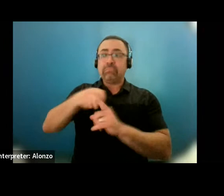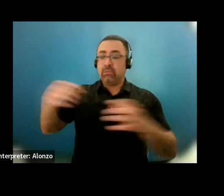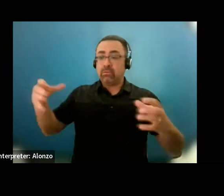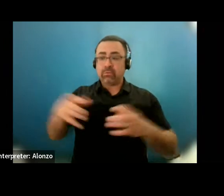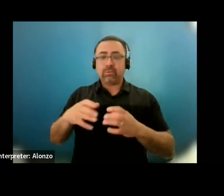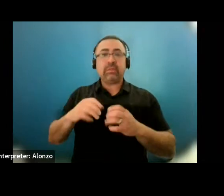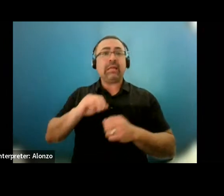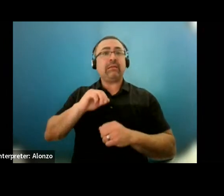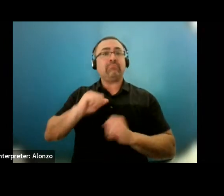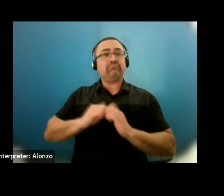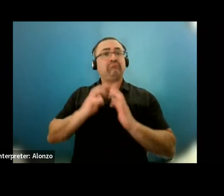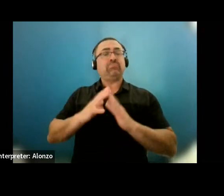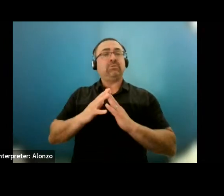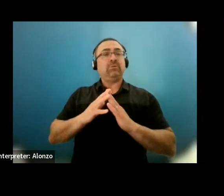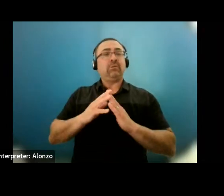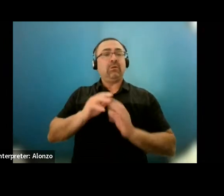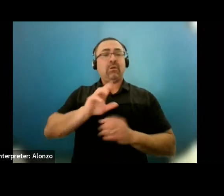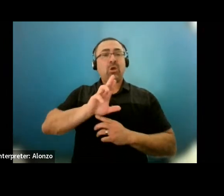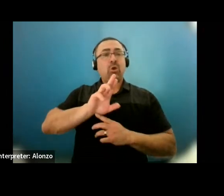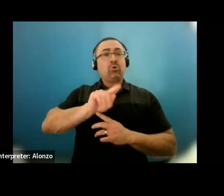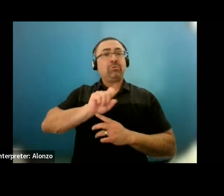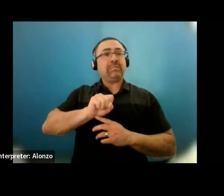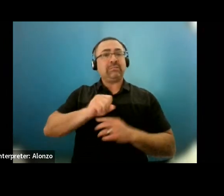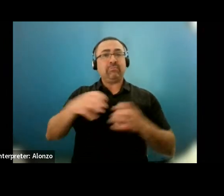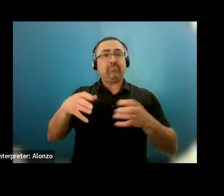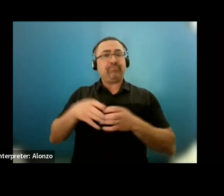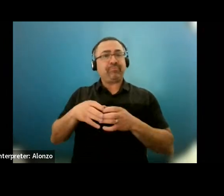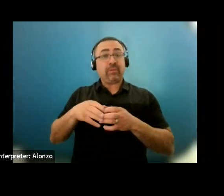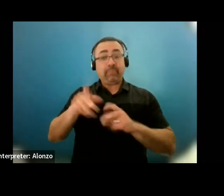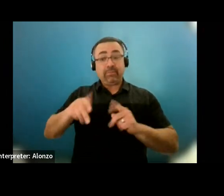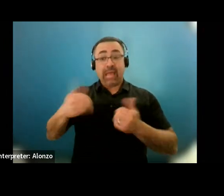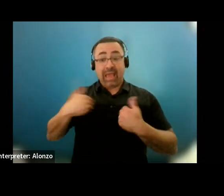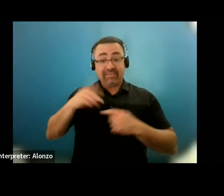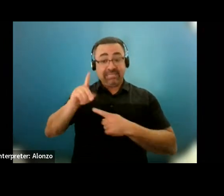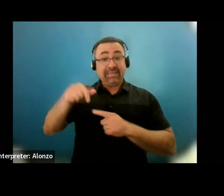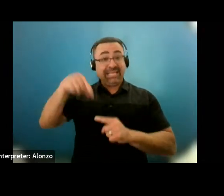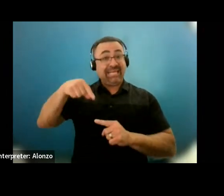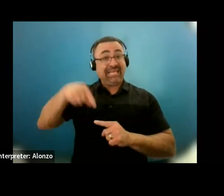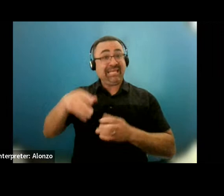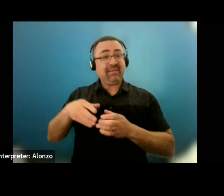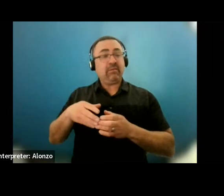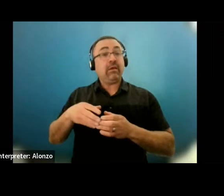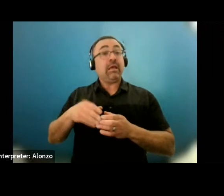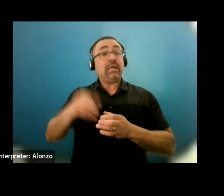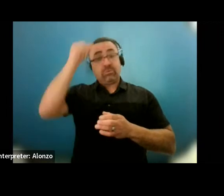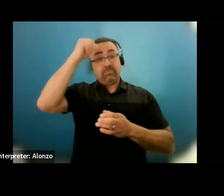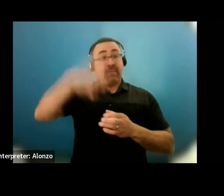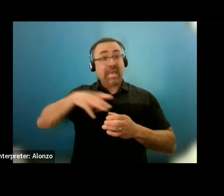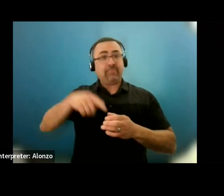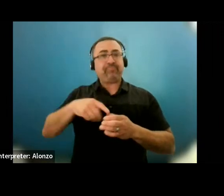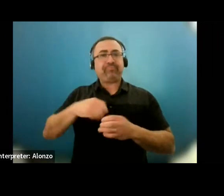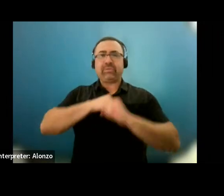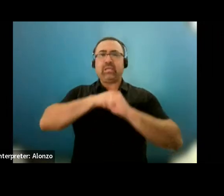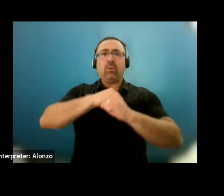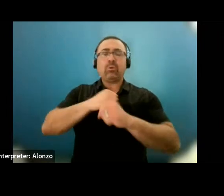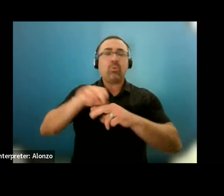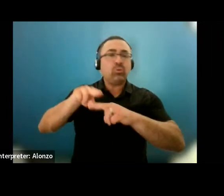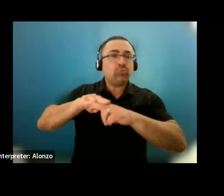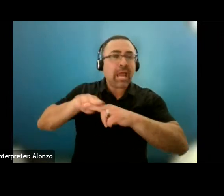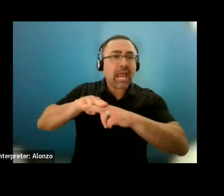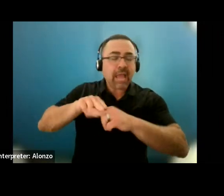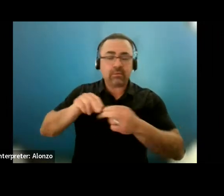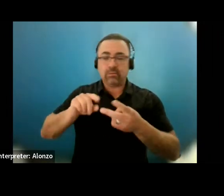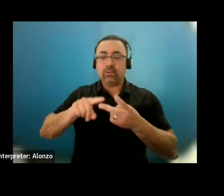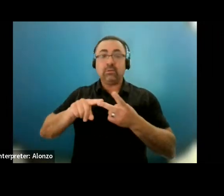created several units made up of these men with disabilities. And the thing is, these men, they guarded railroads, they